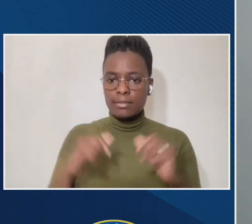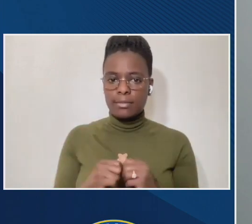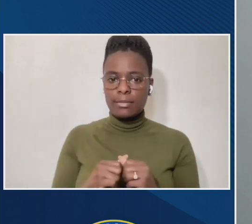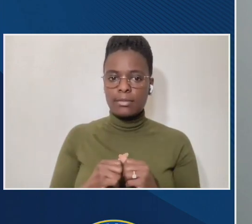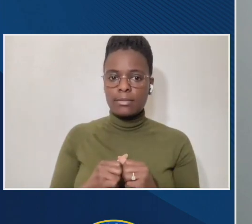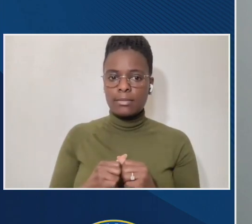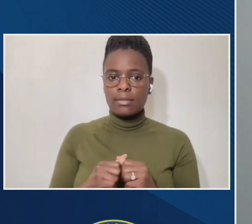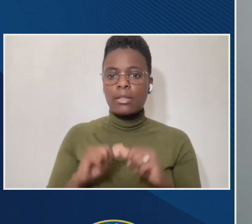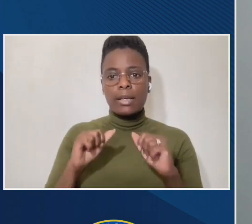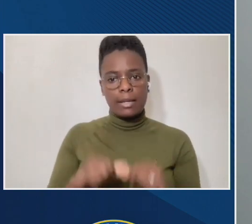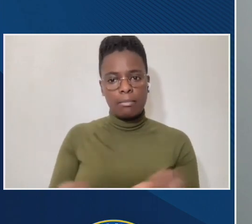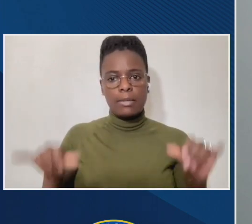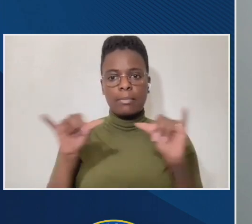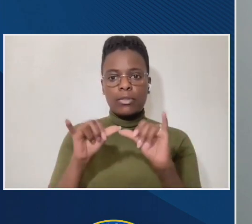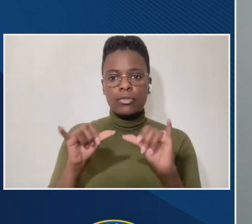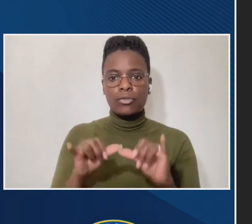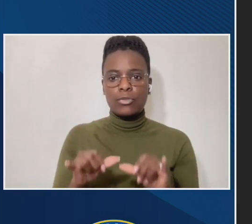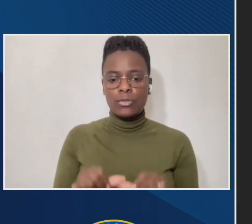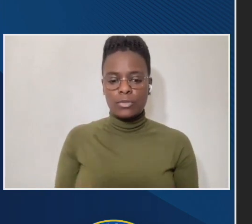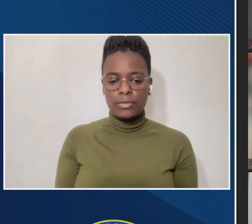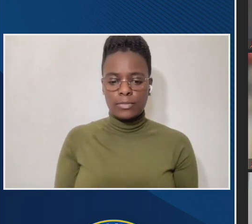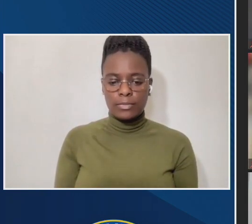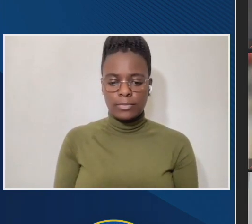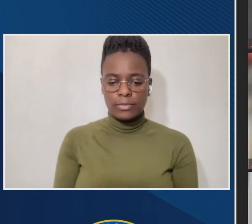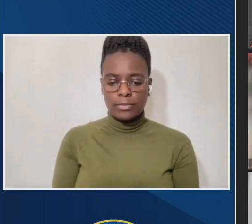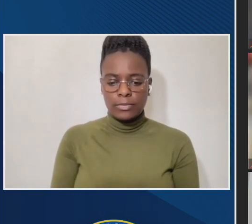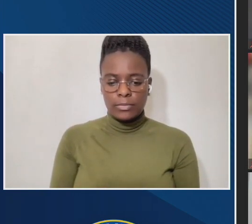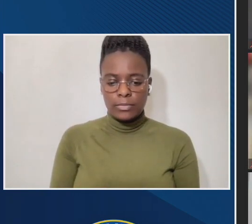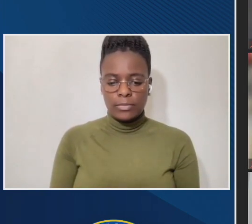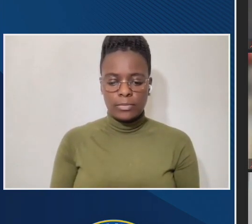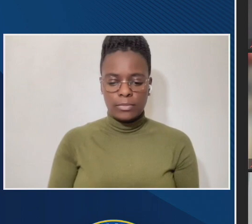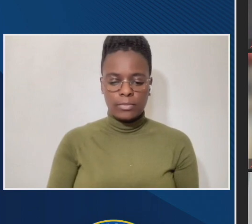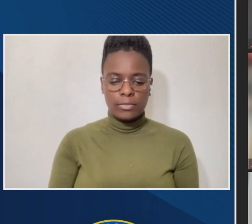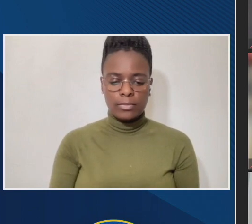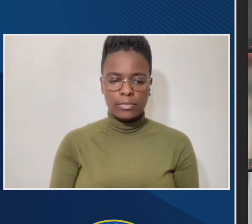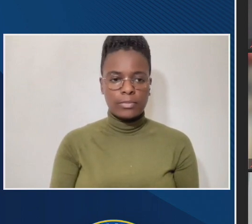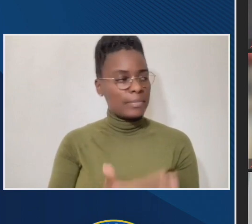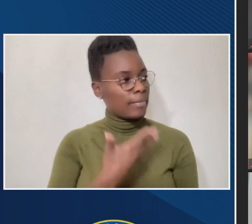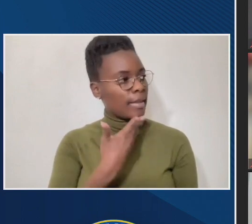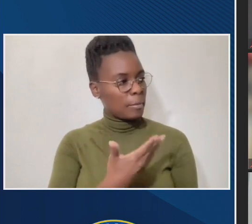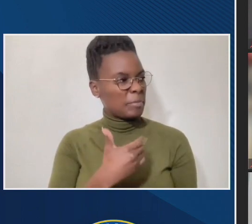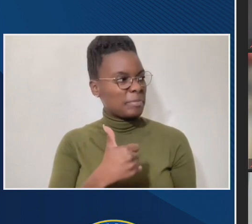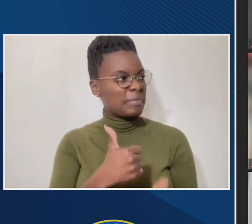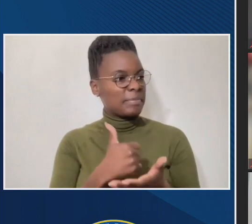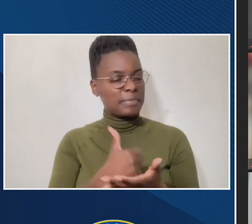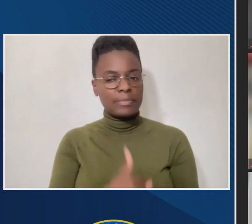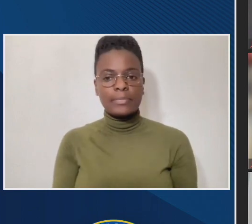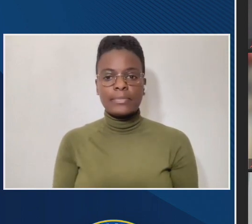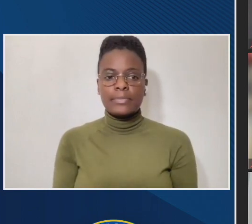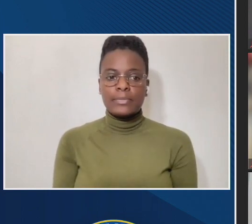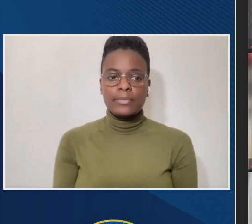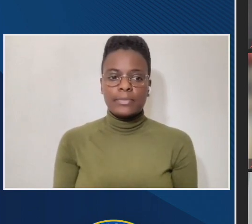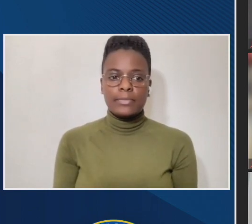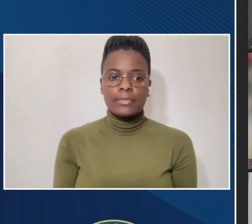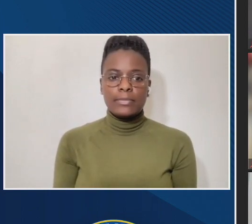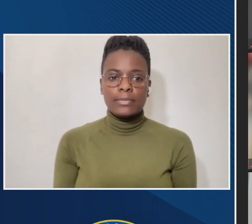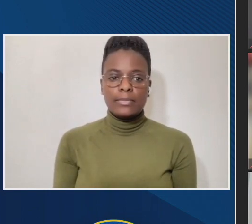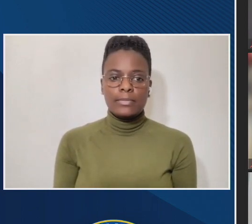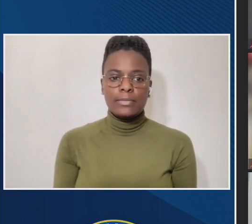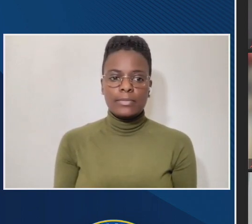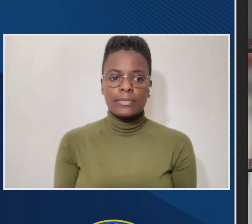Just speaking to the definition of low income, I do not think that we are able to expand beyond the